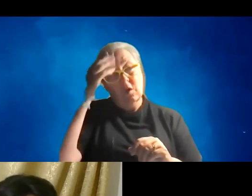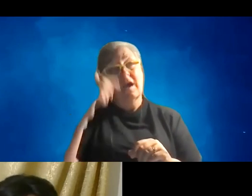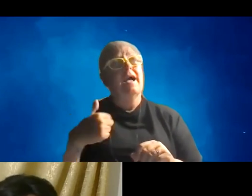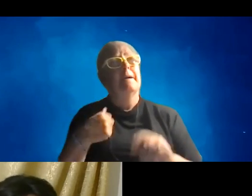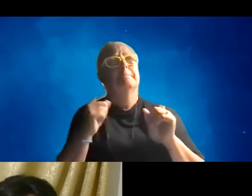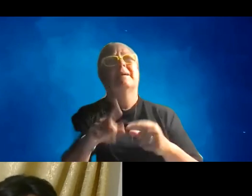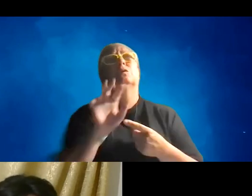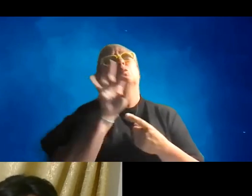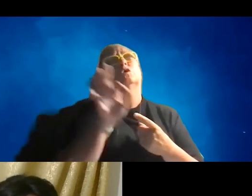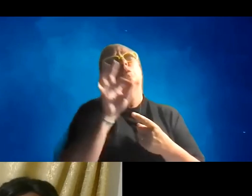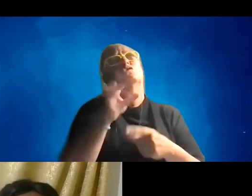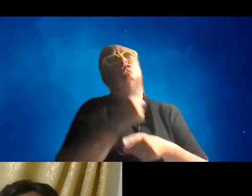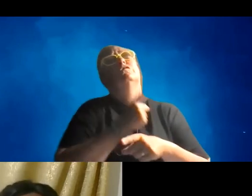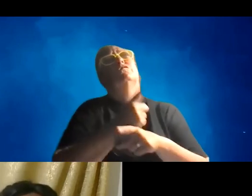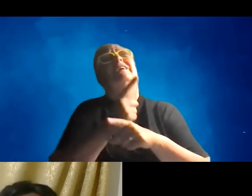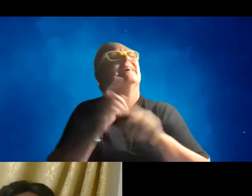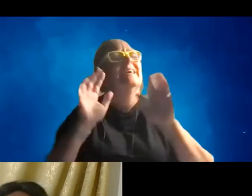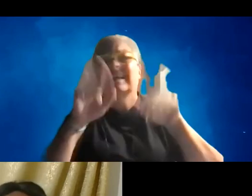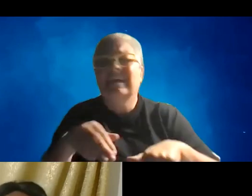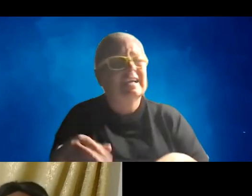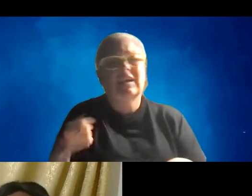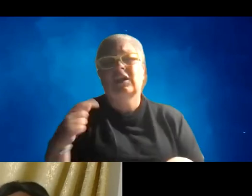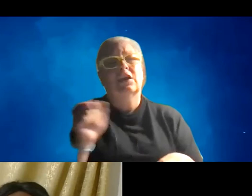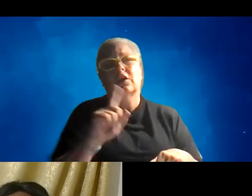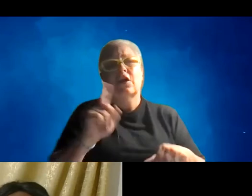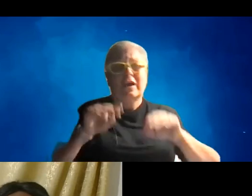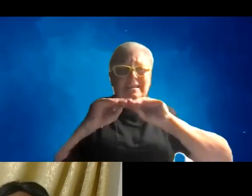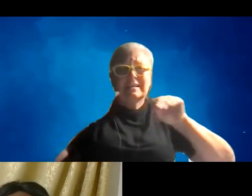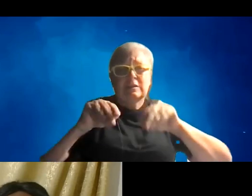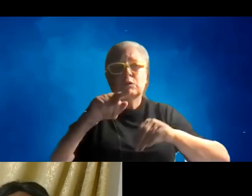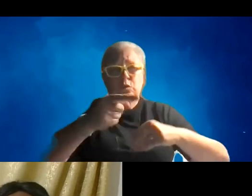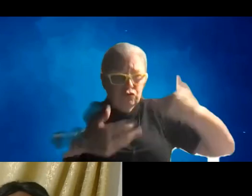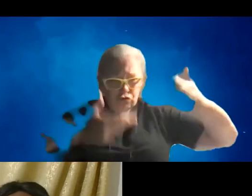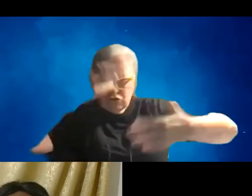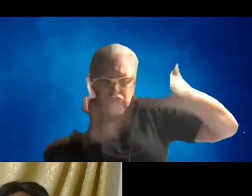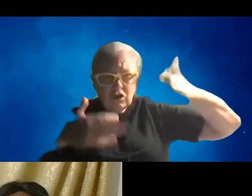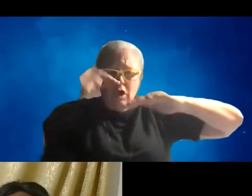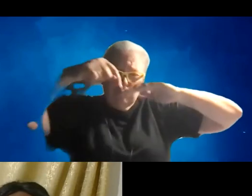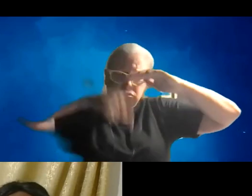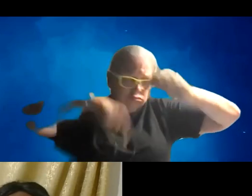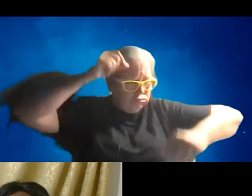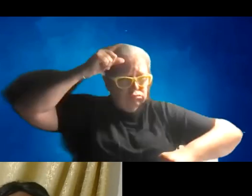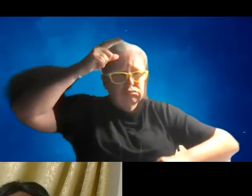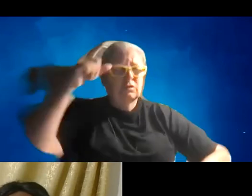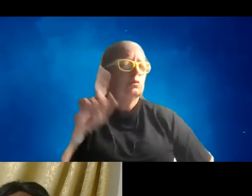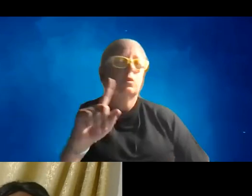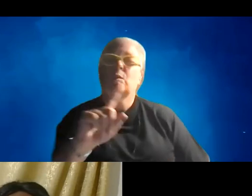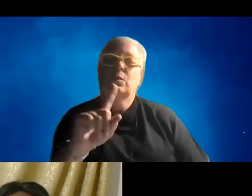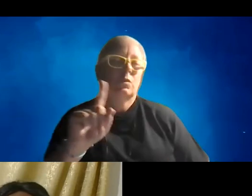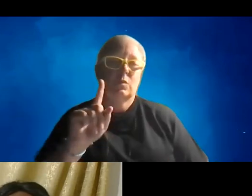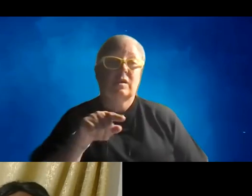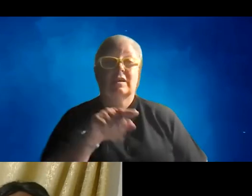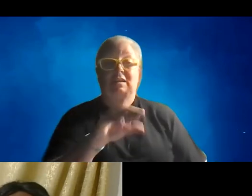the important point. We're not trying to give you a course in statistics here. This is data, and a lot of this data can be